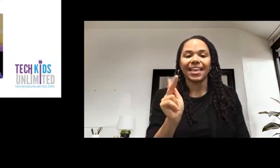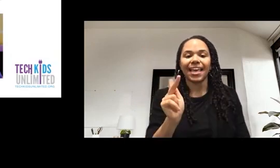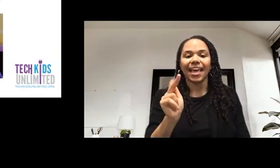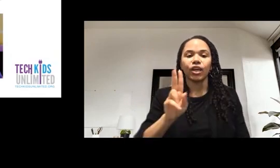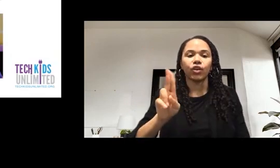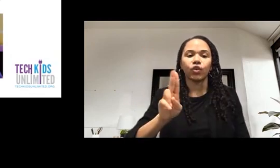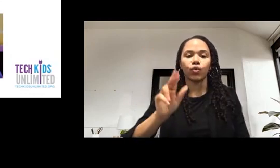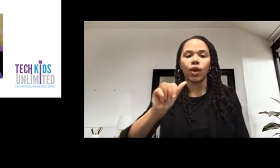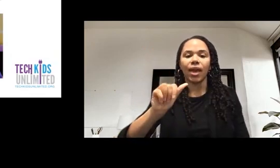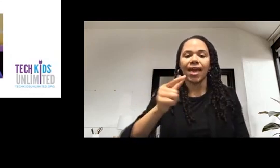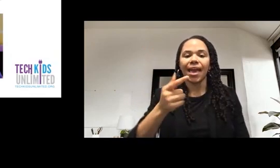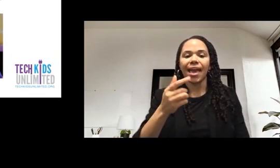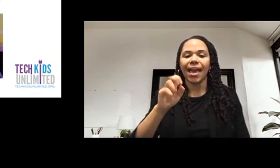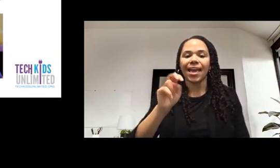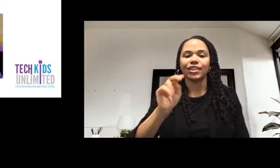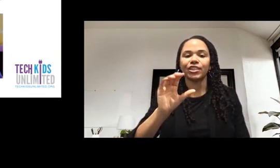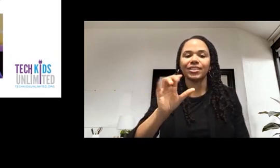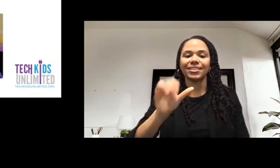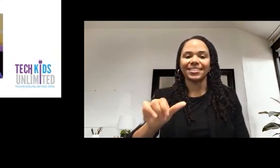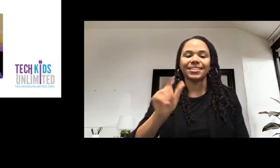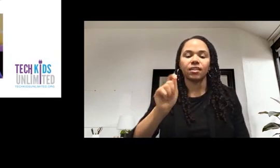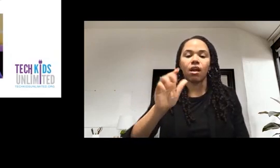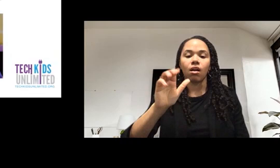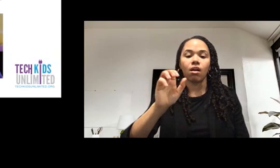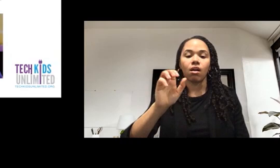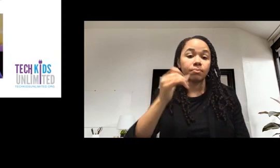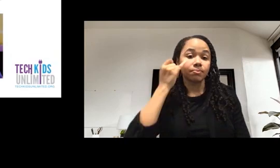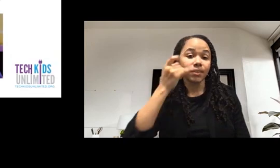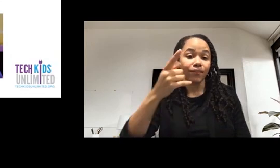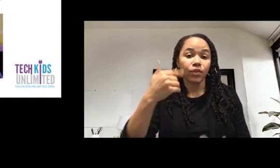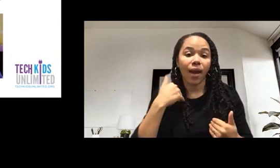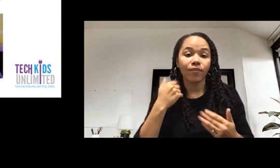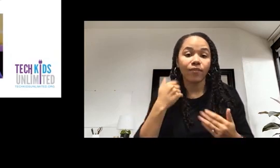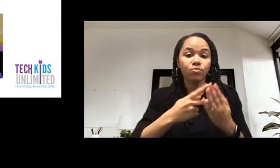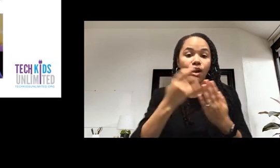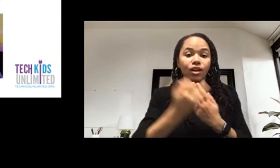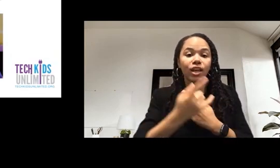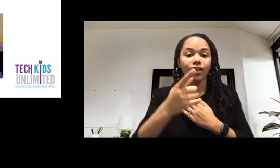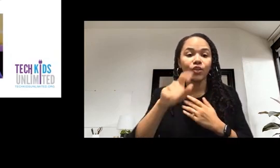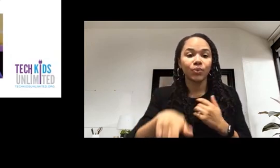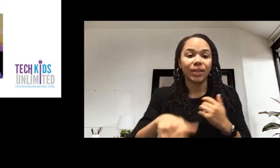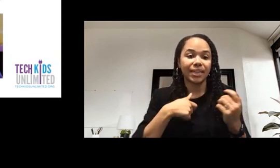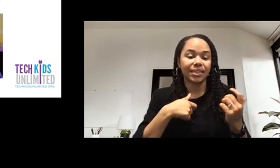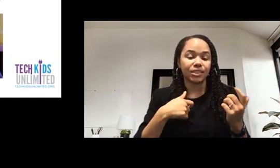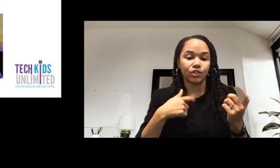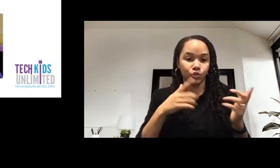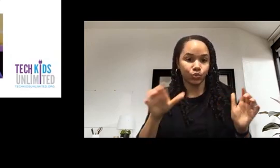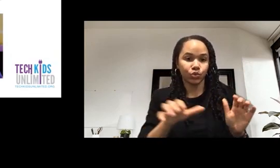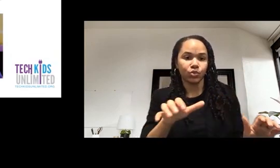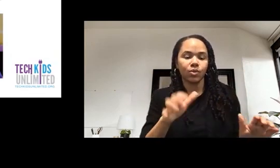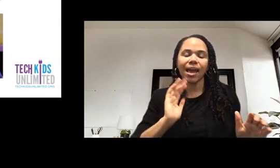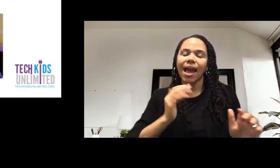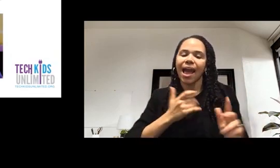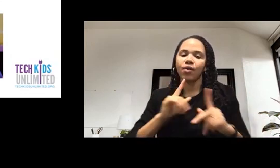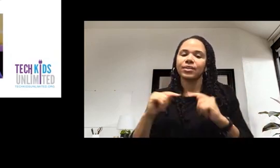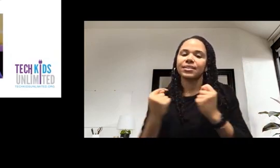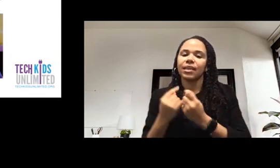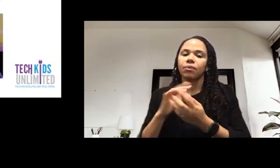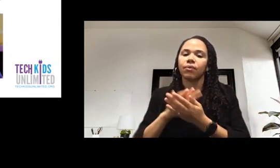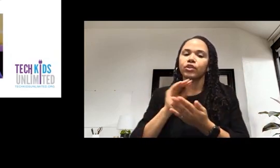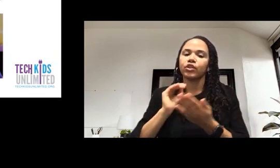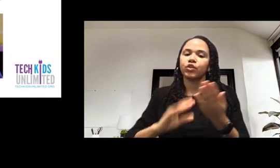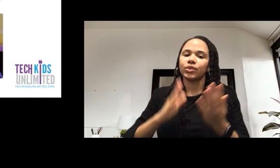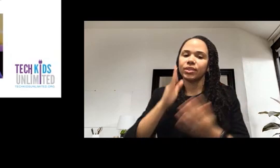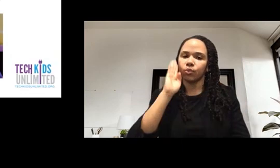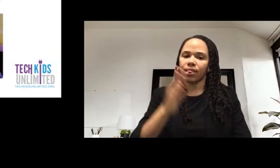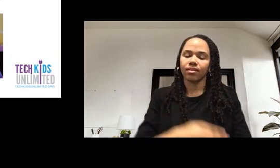tkuagency.com, and if you have a project that you need done, our teen students will do it for you. And we wrap a